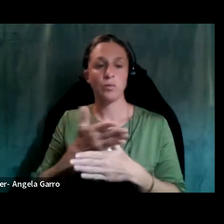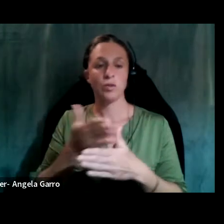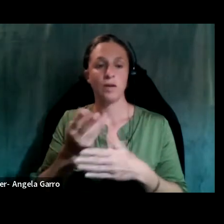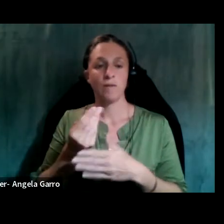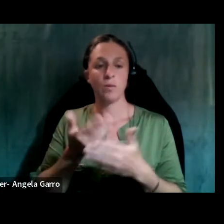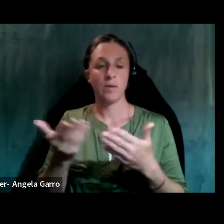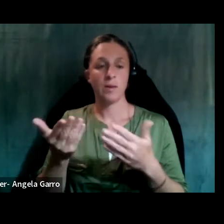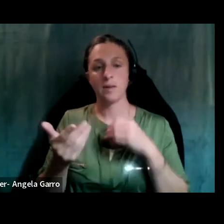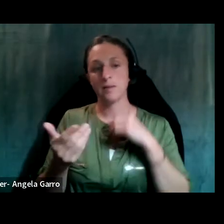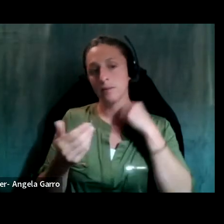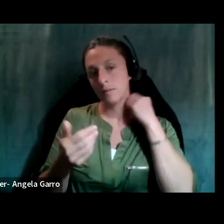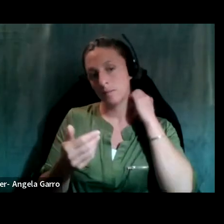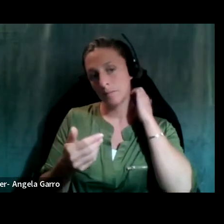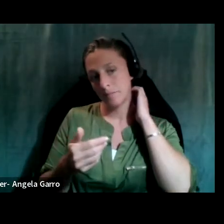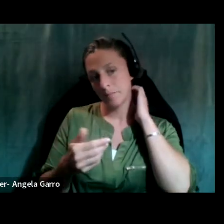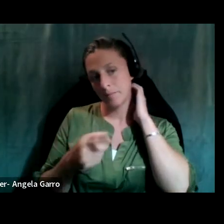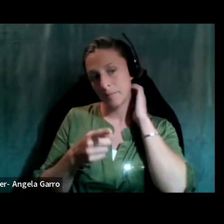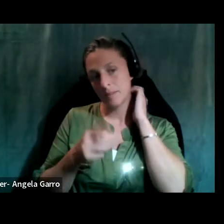So this was the